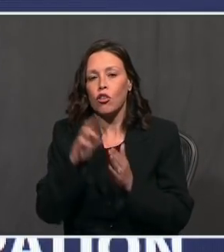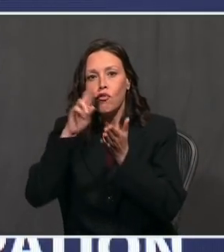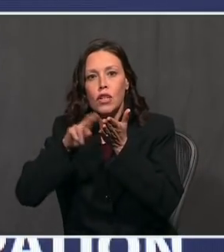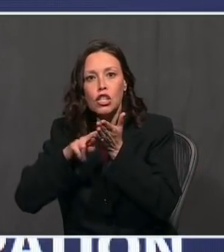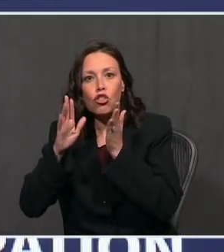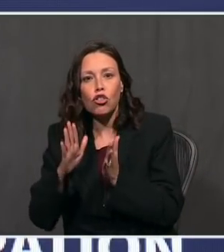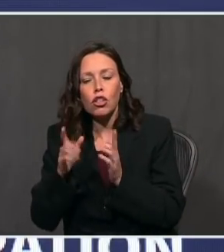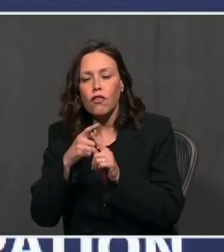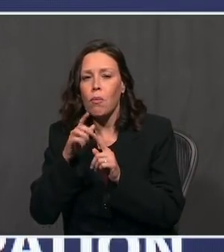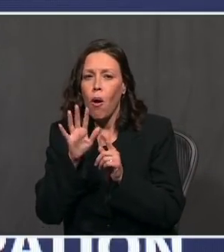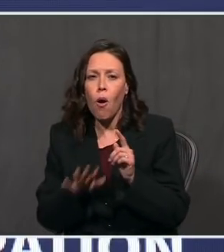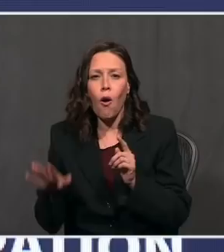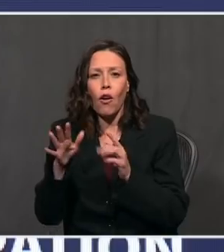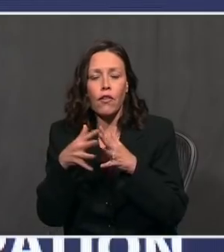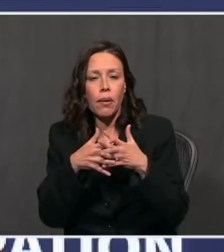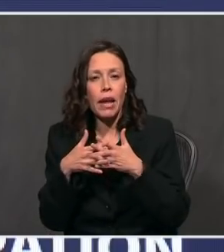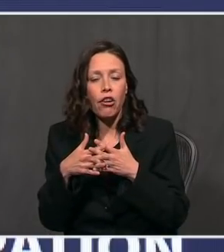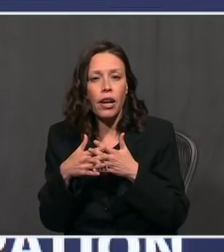researchers around the country,